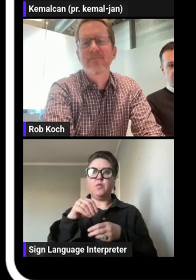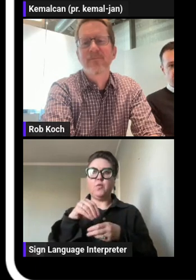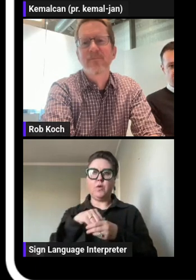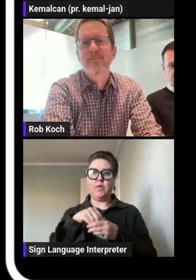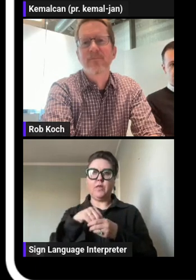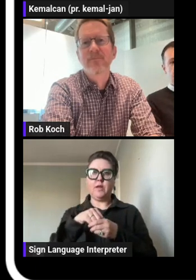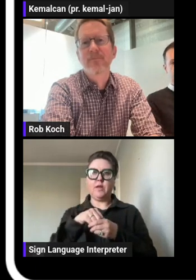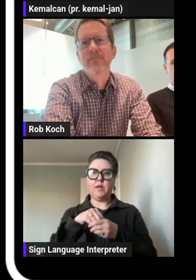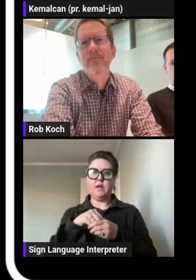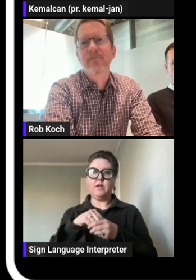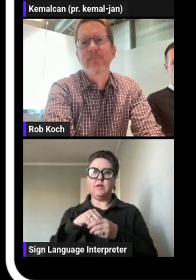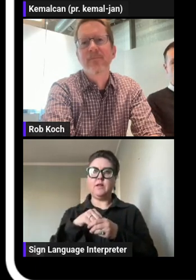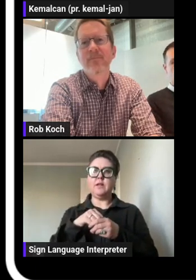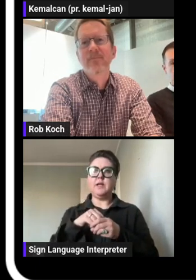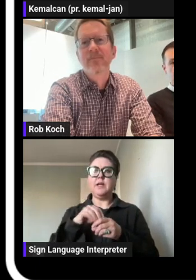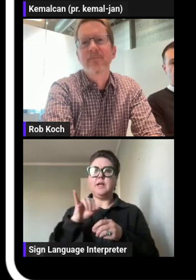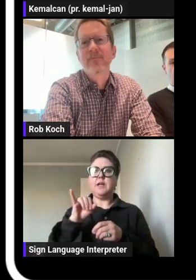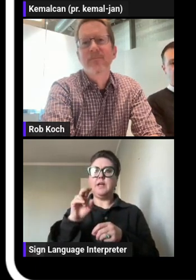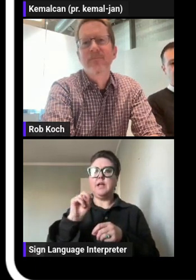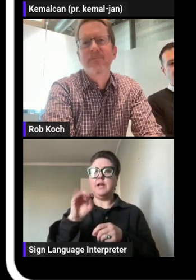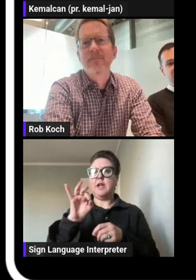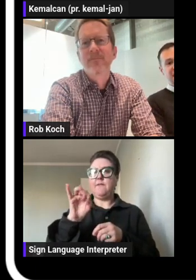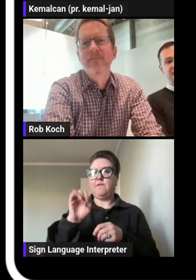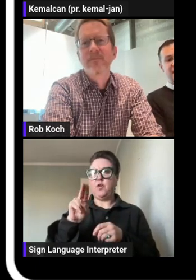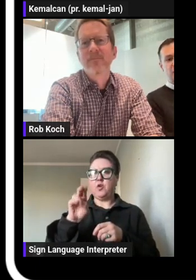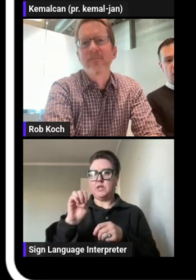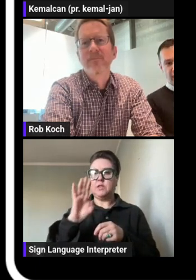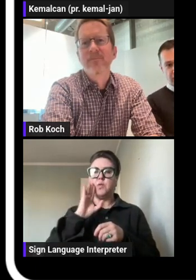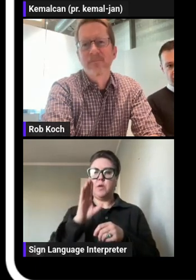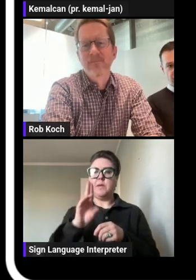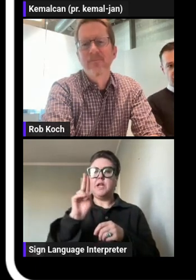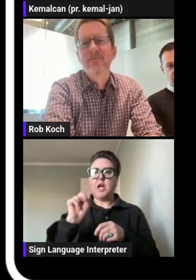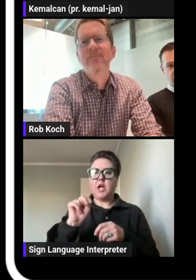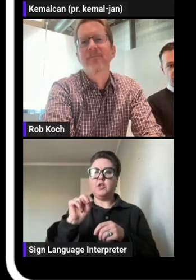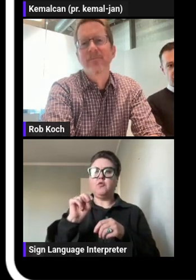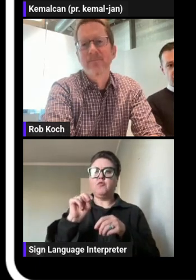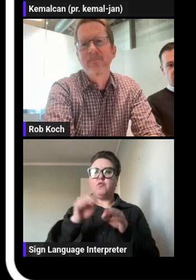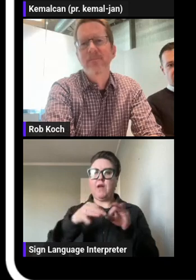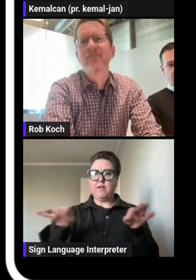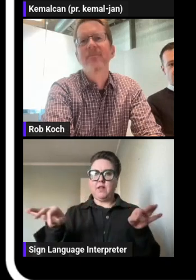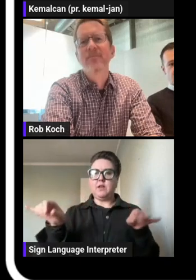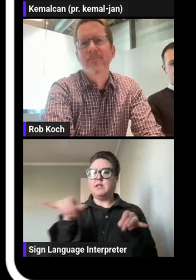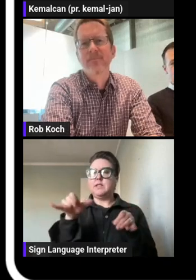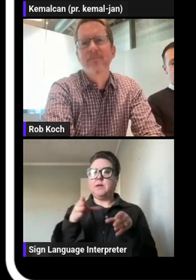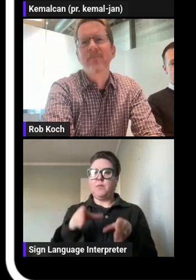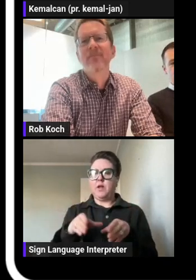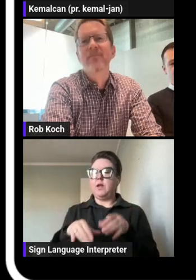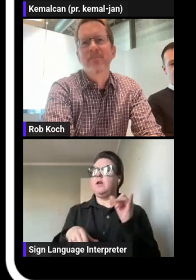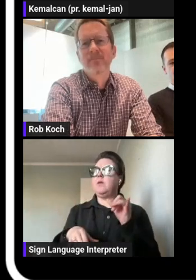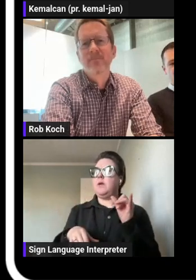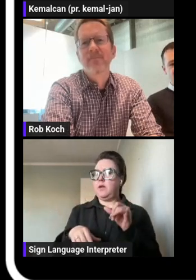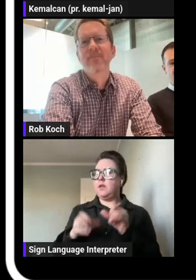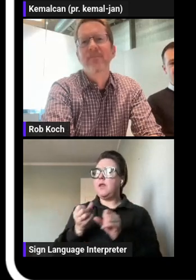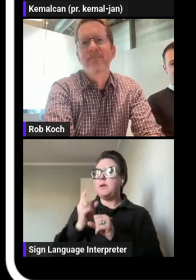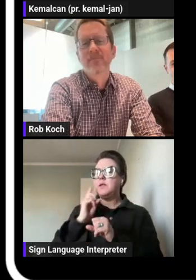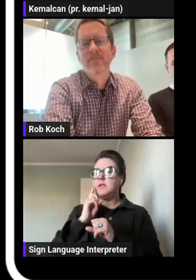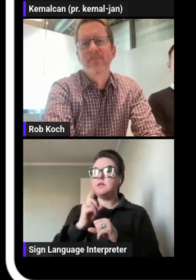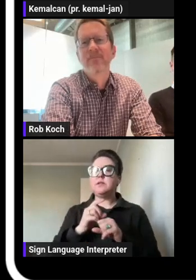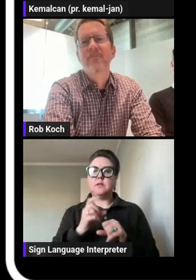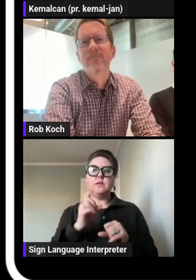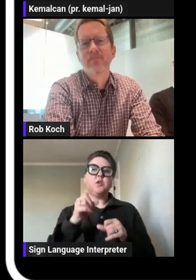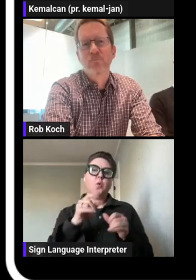the inference and training will be unraveled in the same way. I see. Okay. So therefore,